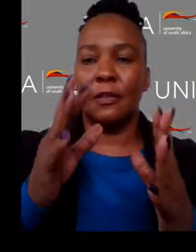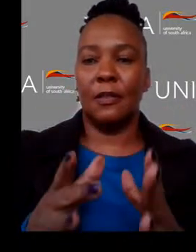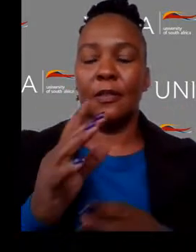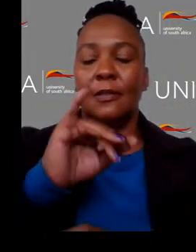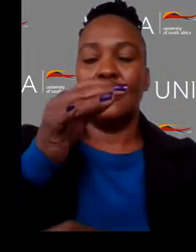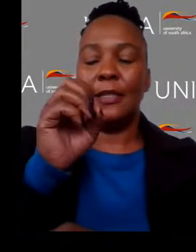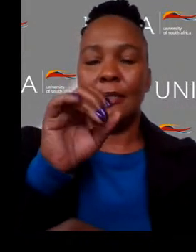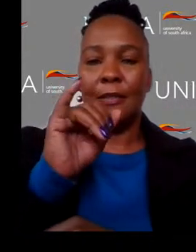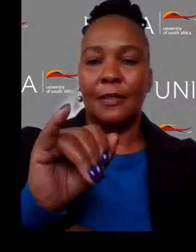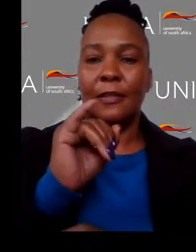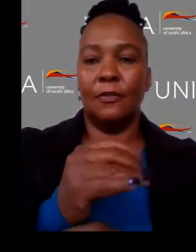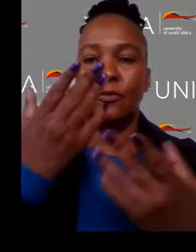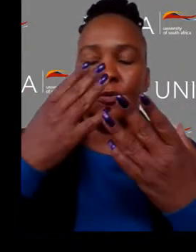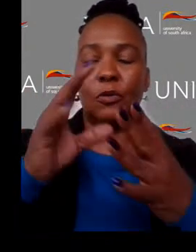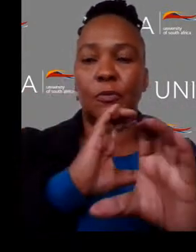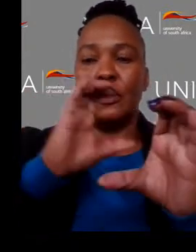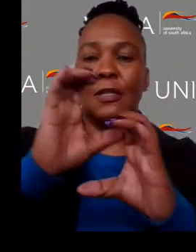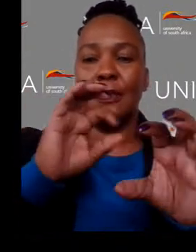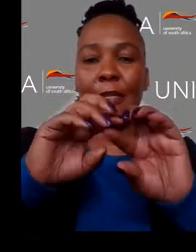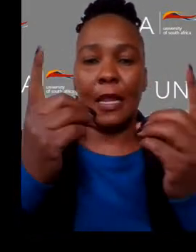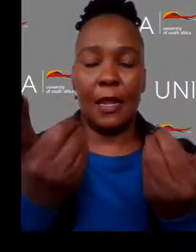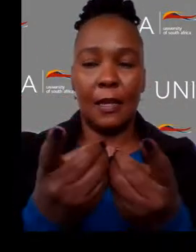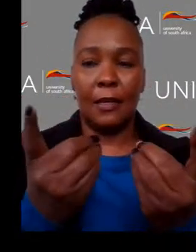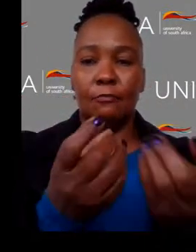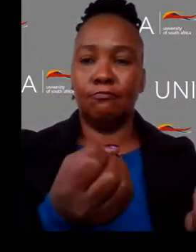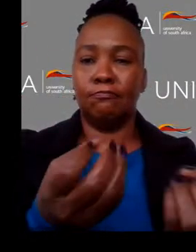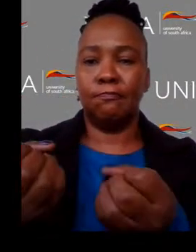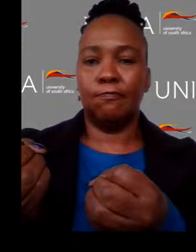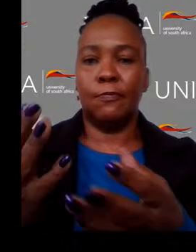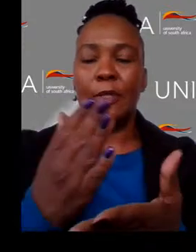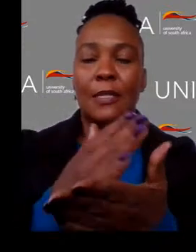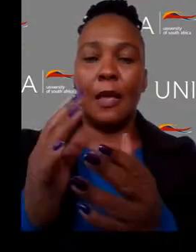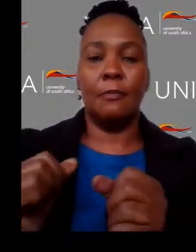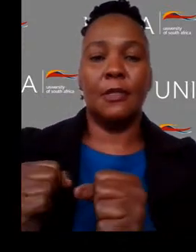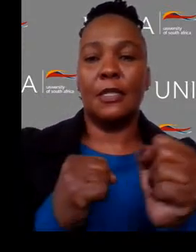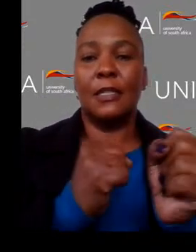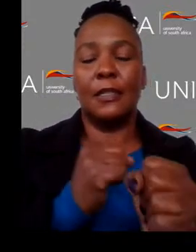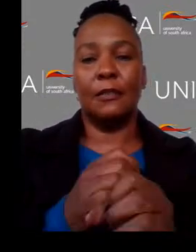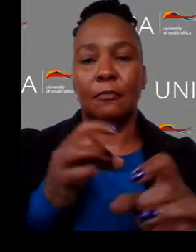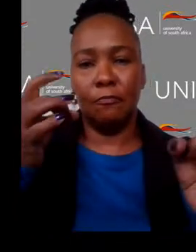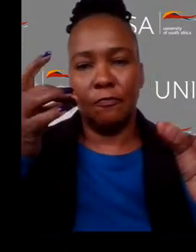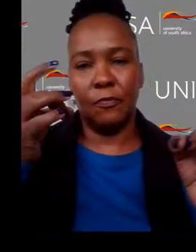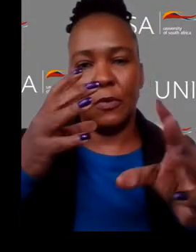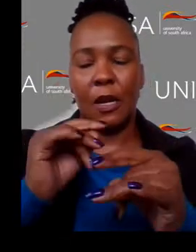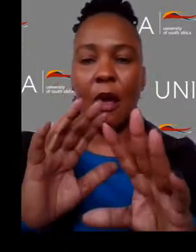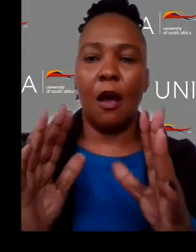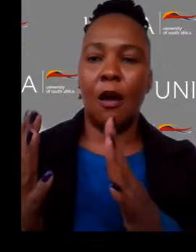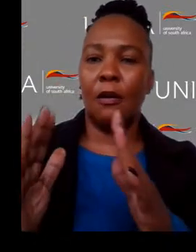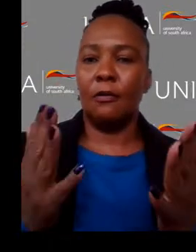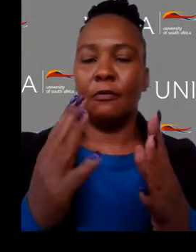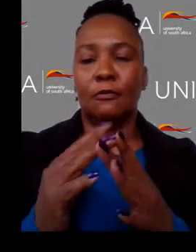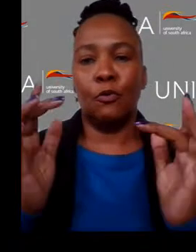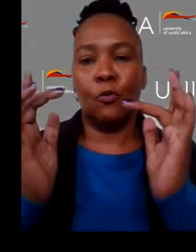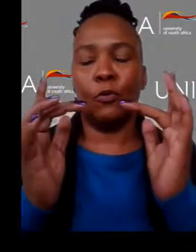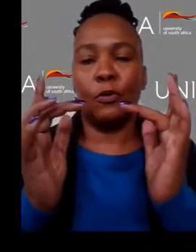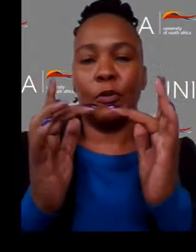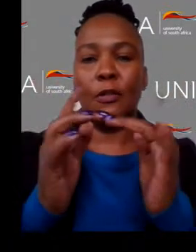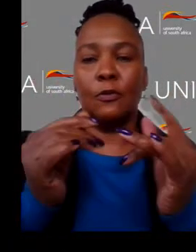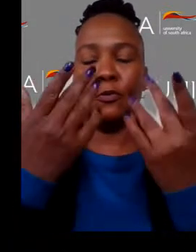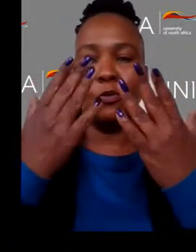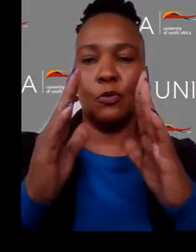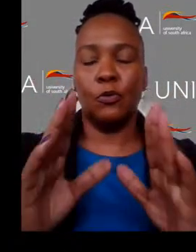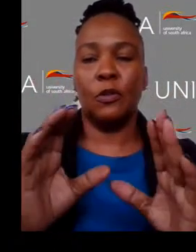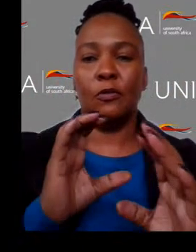Student Communication Department, who's also provide some strategic information for you on how to contact the Student Communication Center.